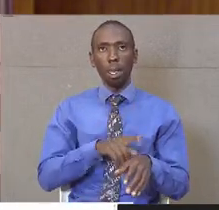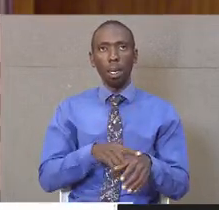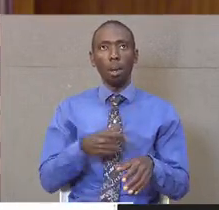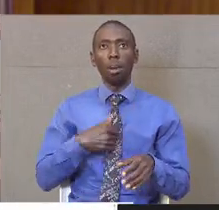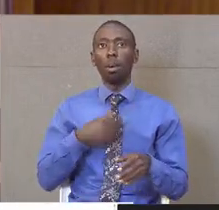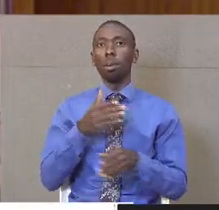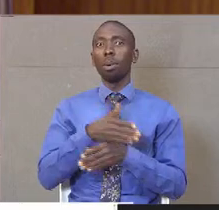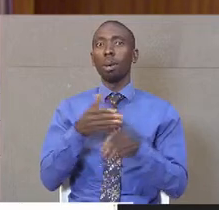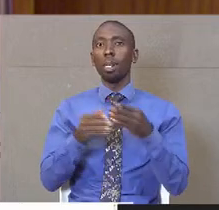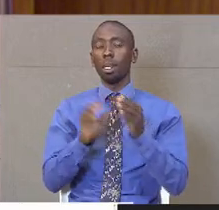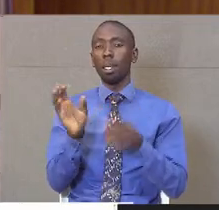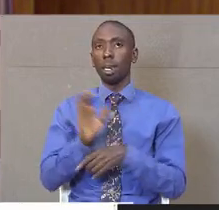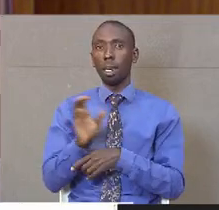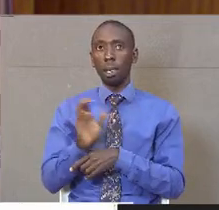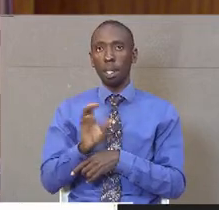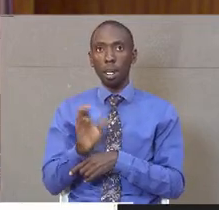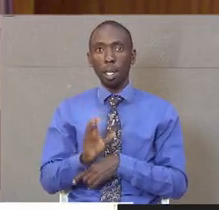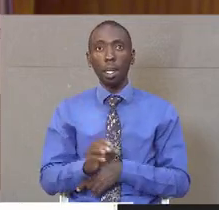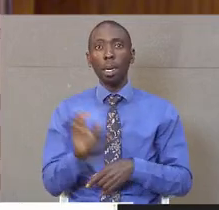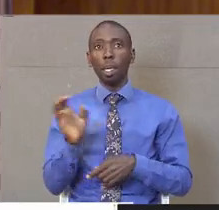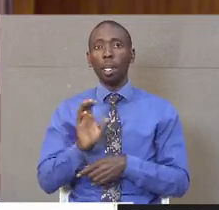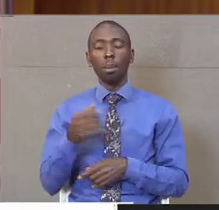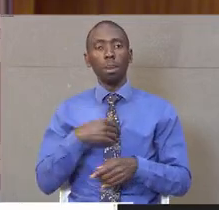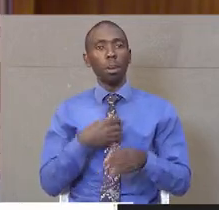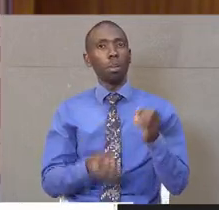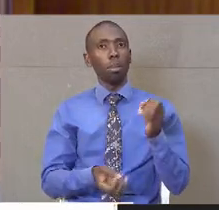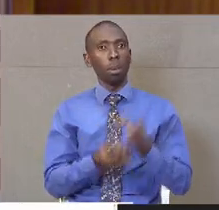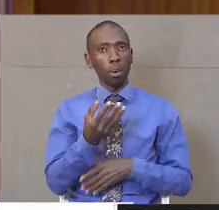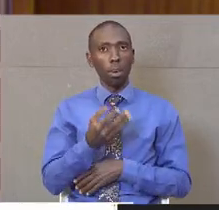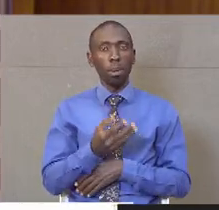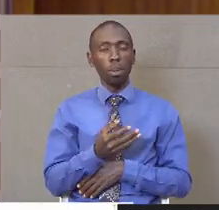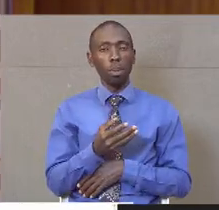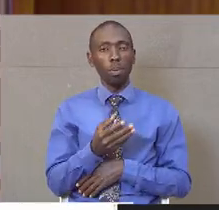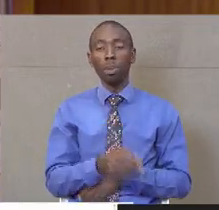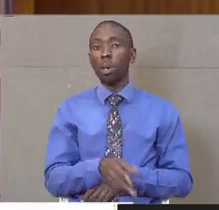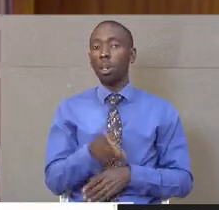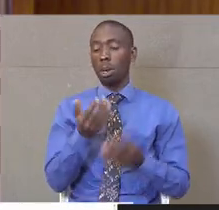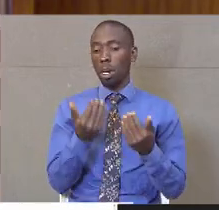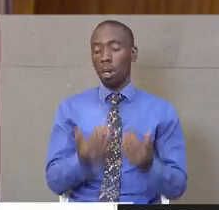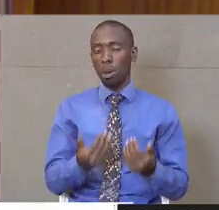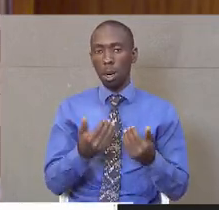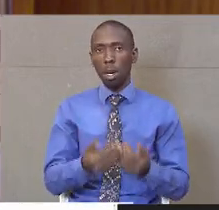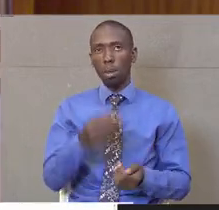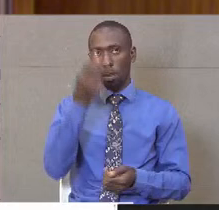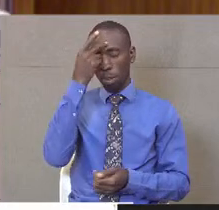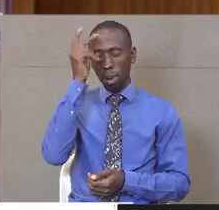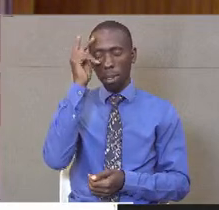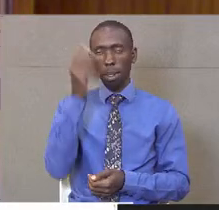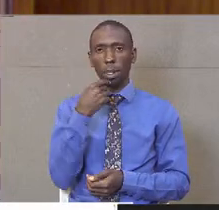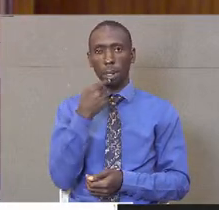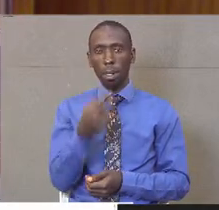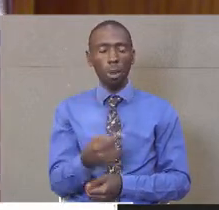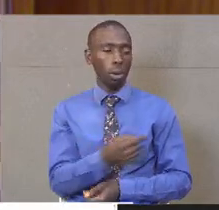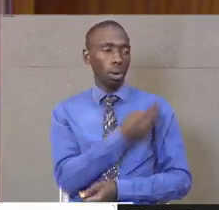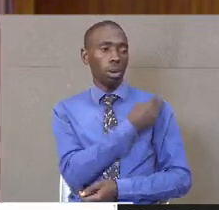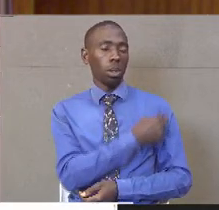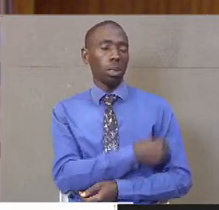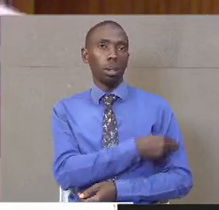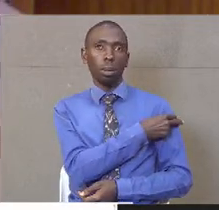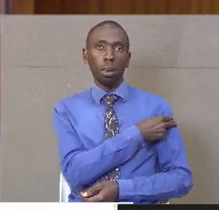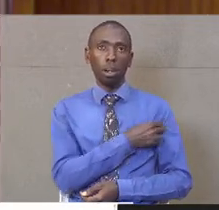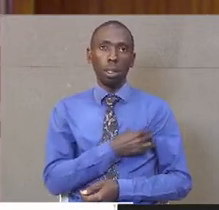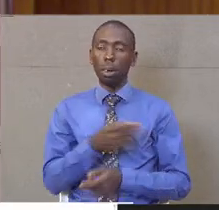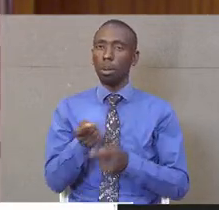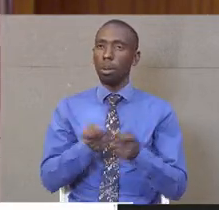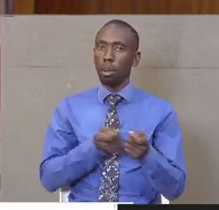case. So the case I was building is, right now the policy is that hospitals are run